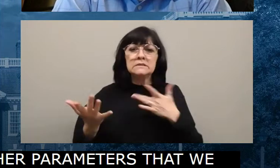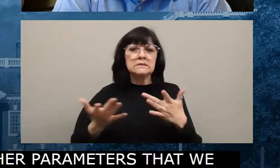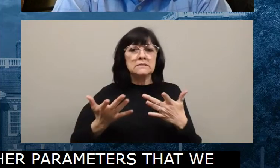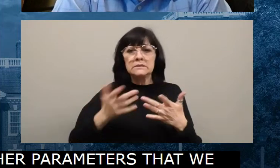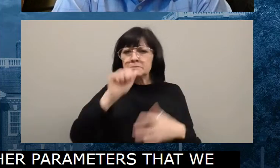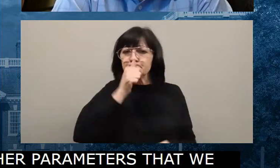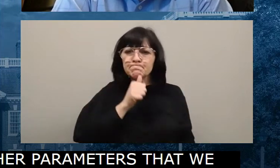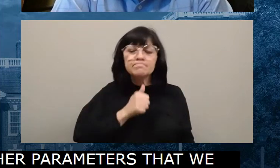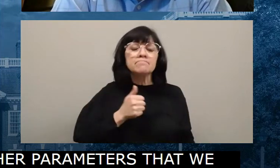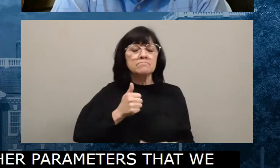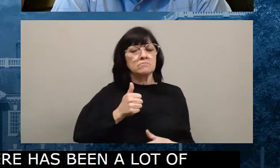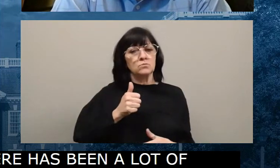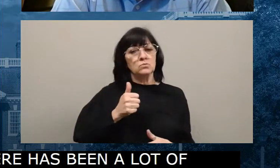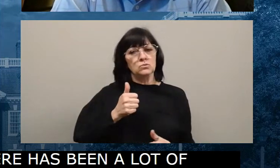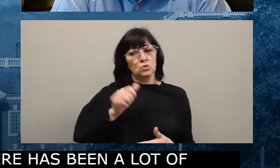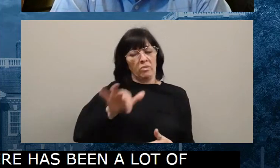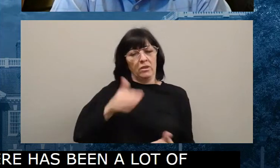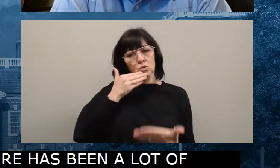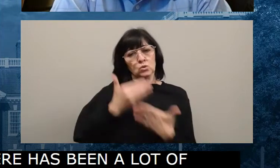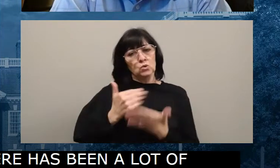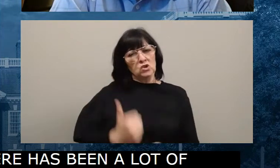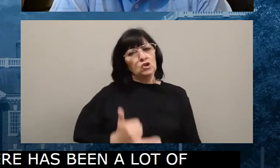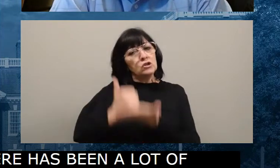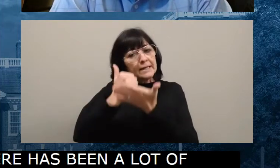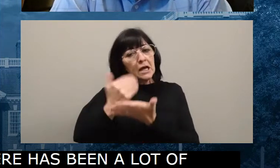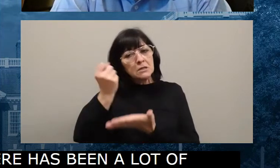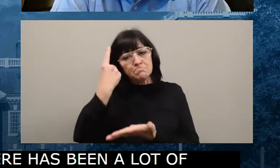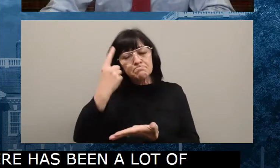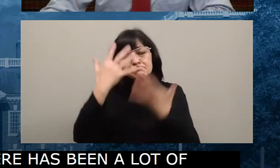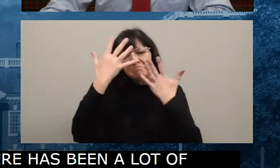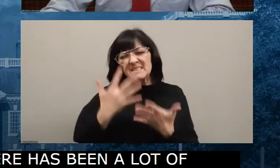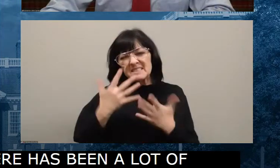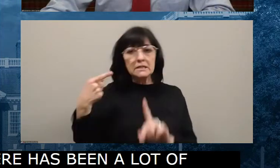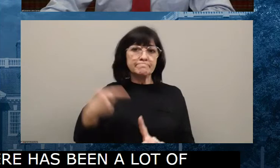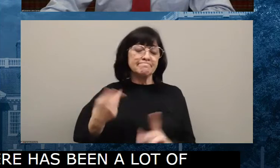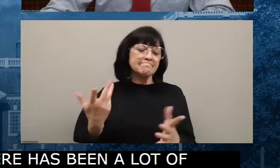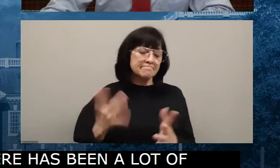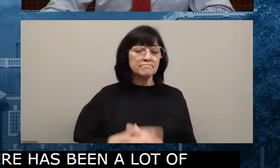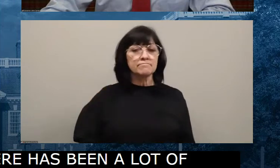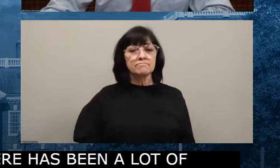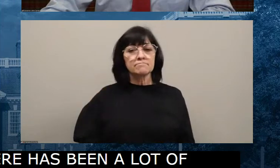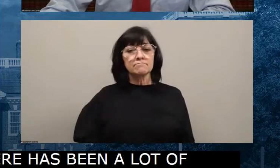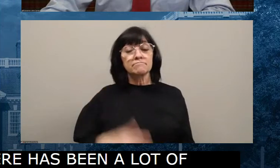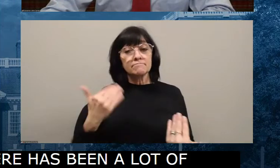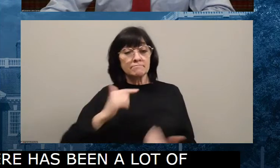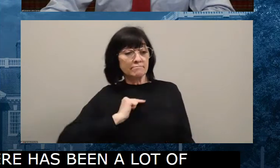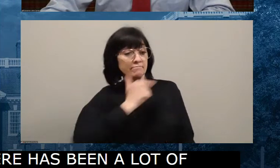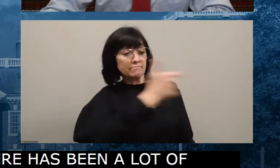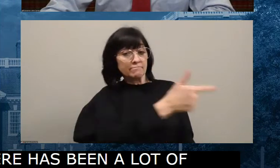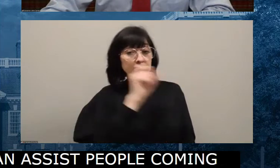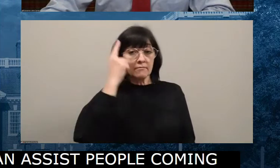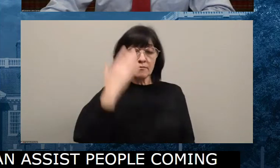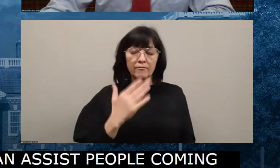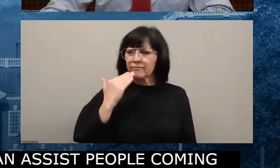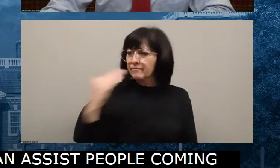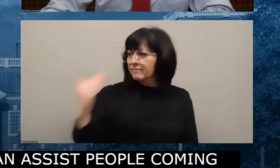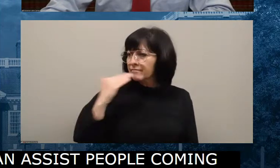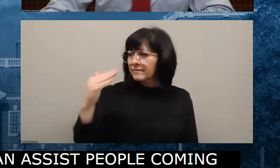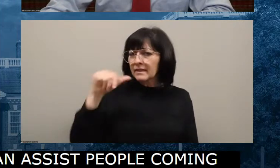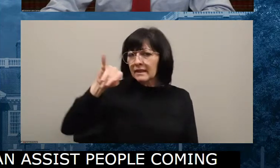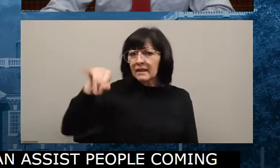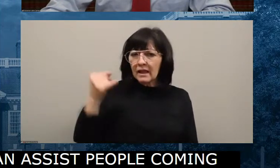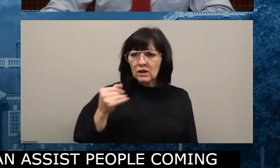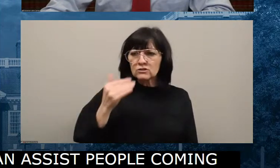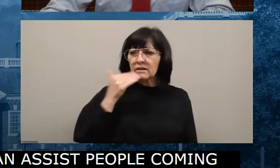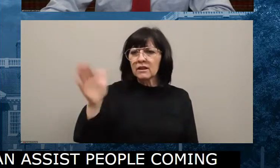out of COVID. So with that, sir, I'm going to turn it back over to you. Thank you very much, AJ, and thank you to your tremendous